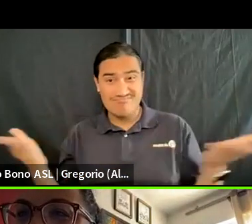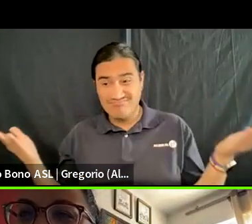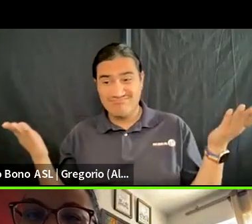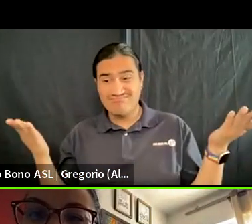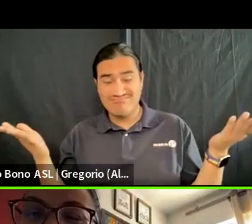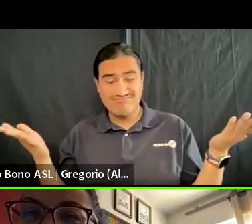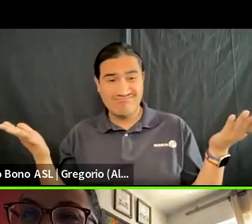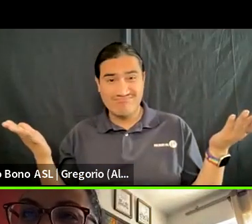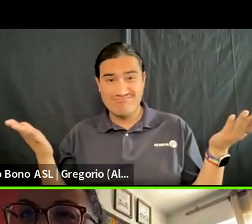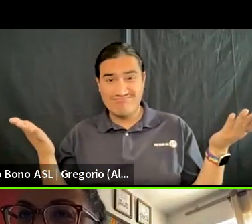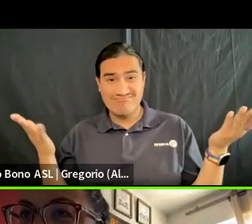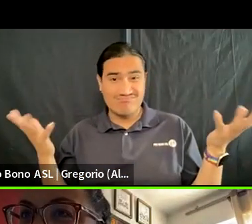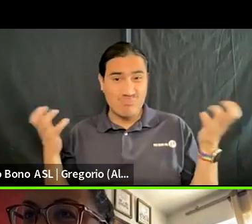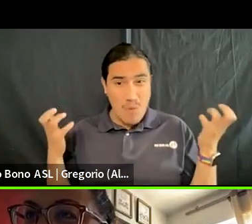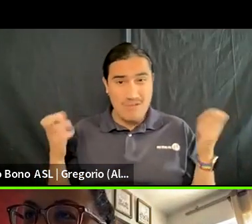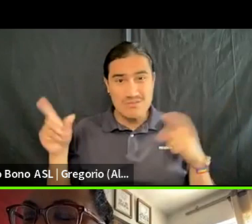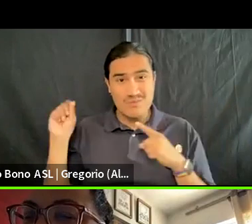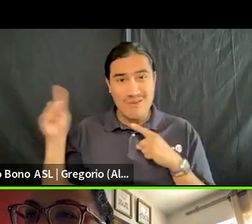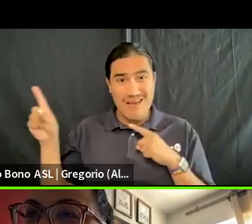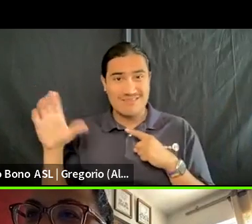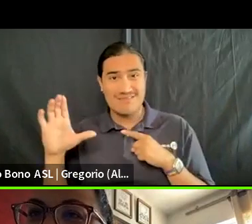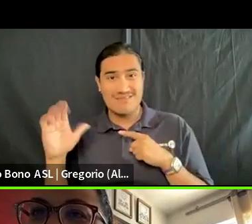have any questions that they would like to ask Cándido?